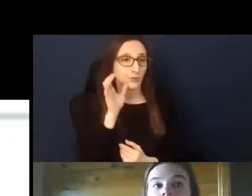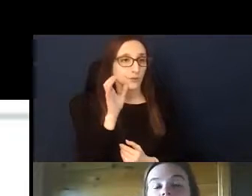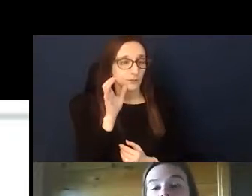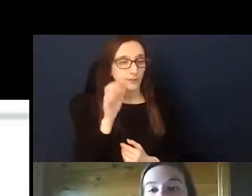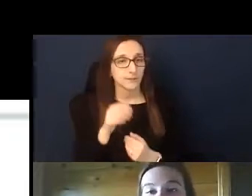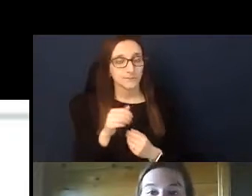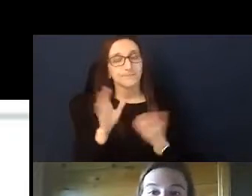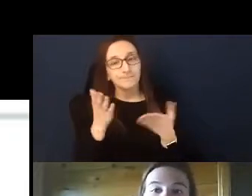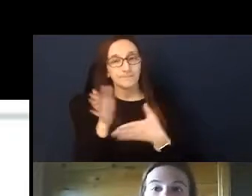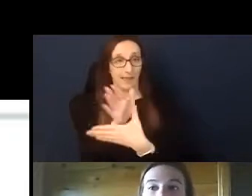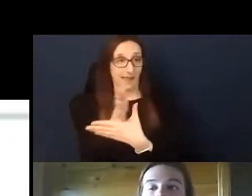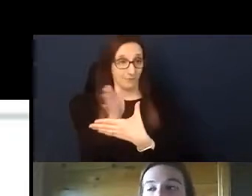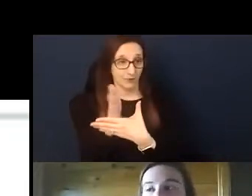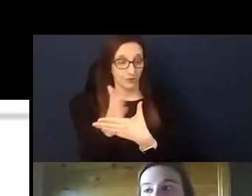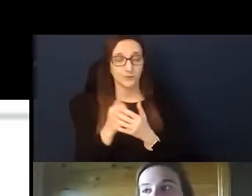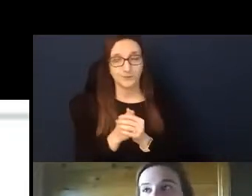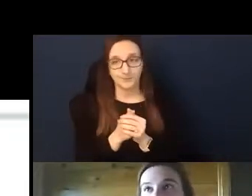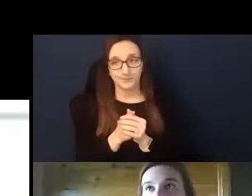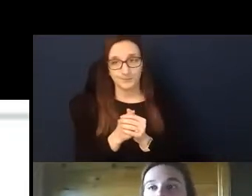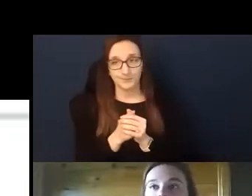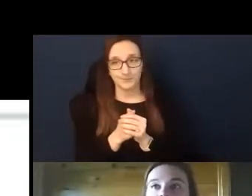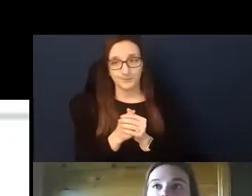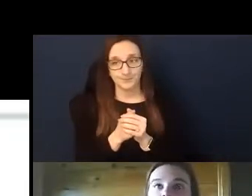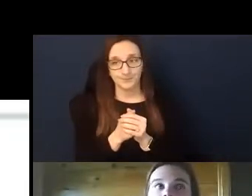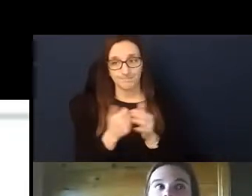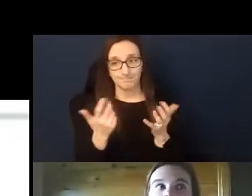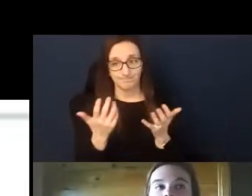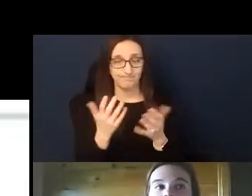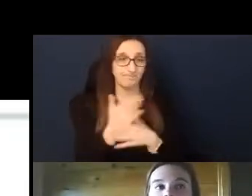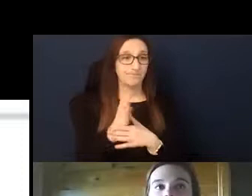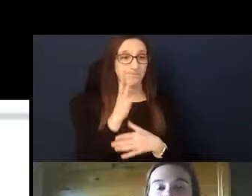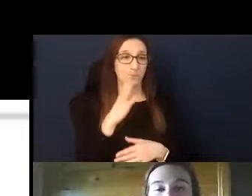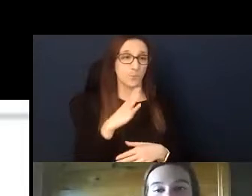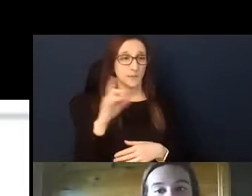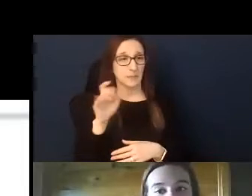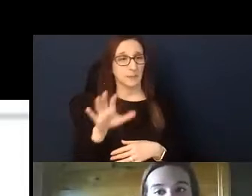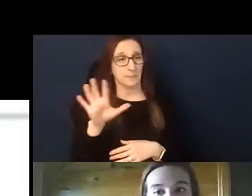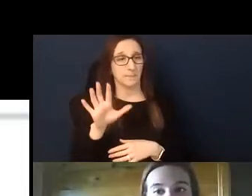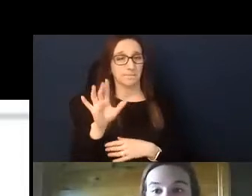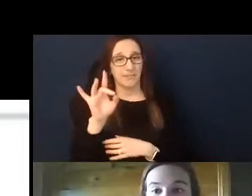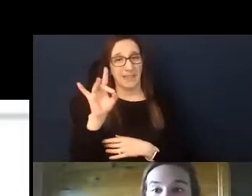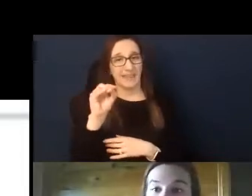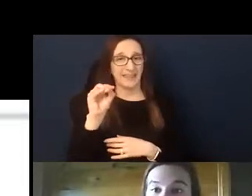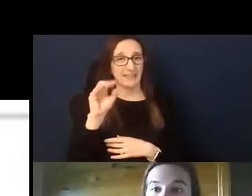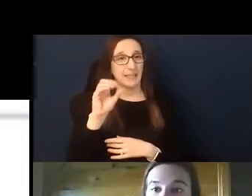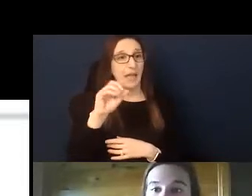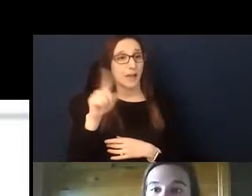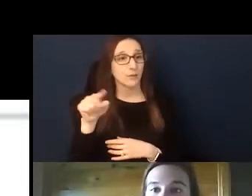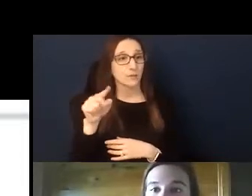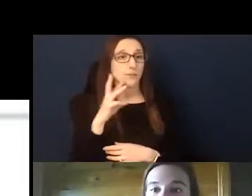On average, like an average woman needs about at least 80 ounces of